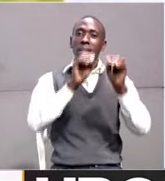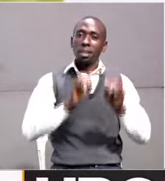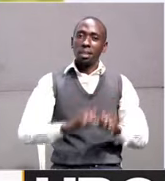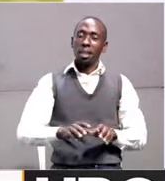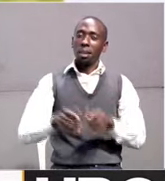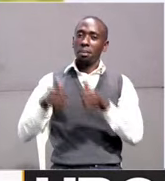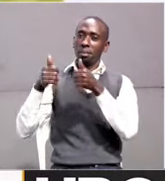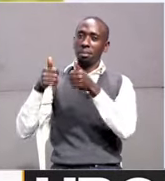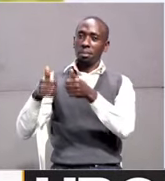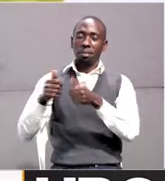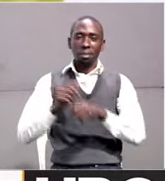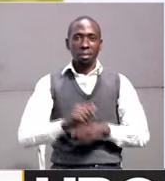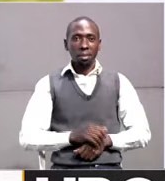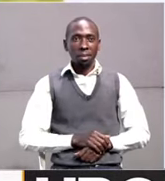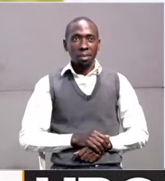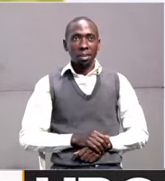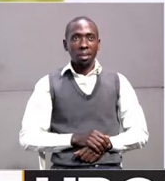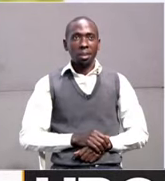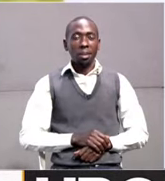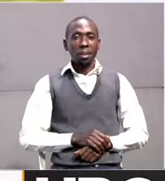Before Jesus, there had been other